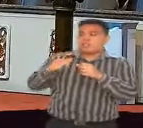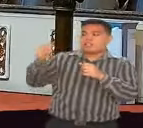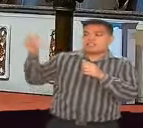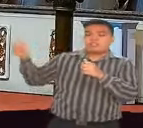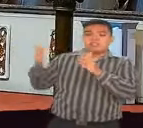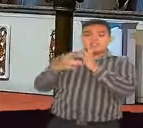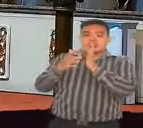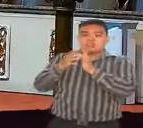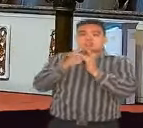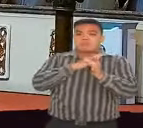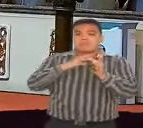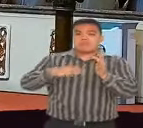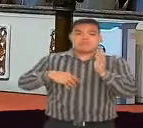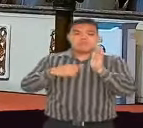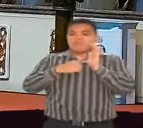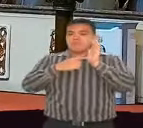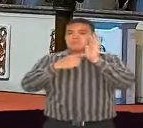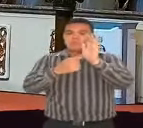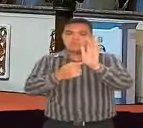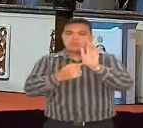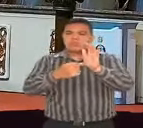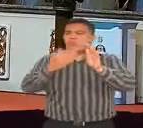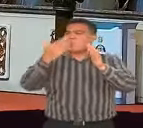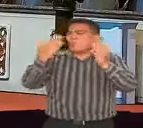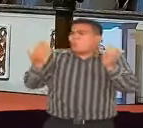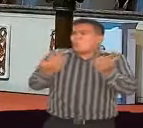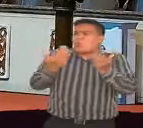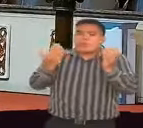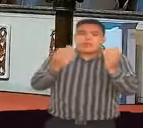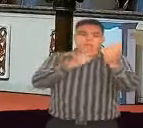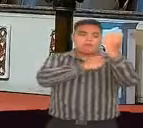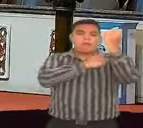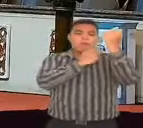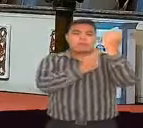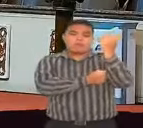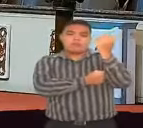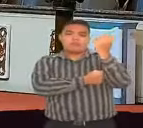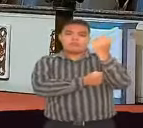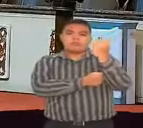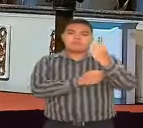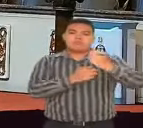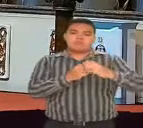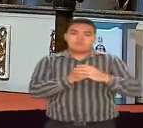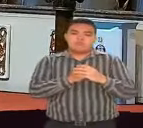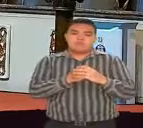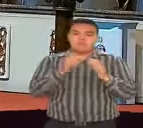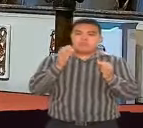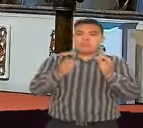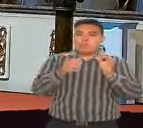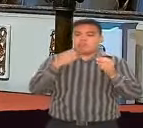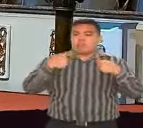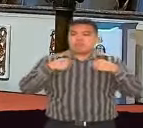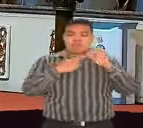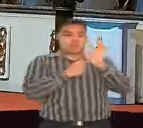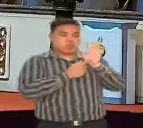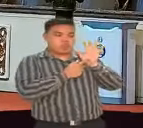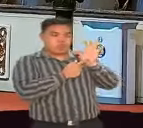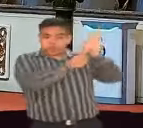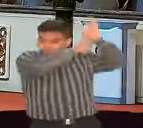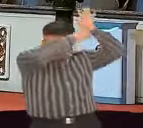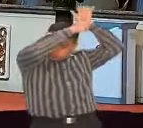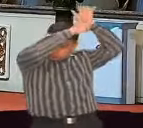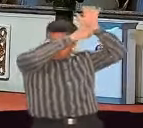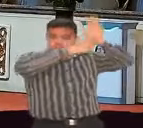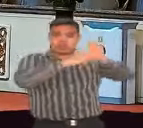of God. Suko sila kay kung naa pa to siya glow, dili to sila basta-basta mo action og bato niya.